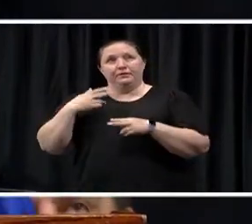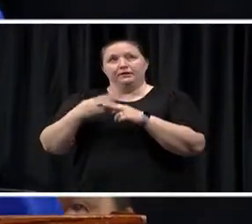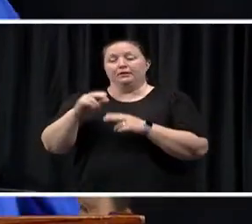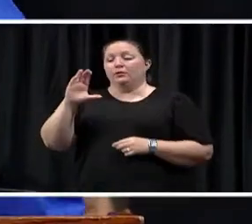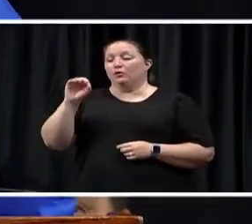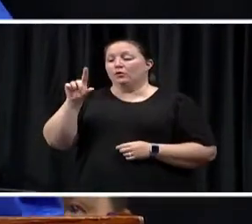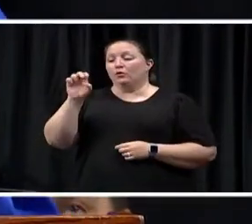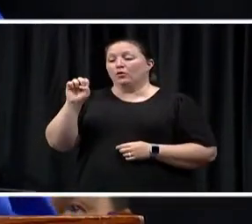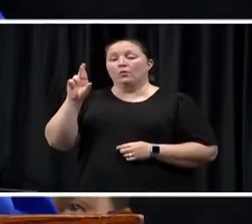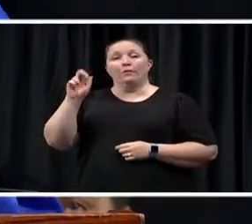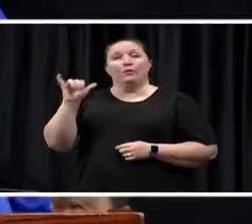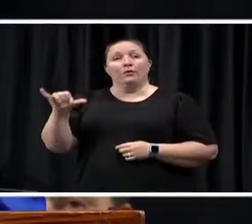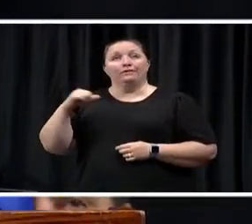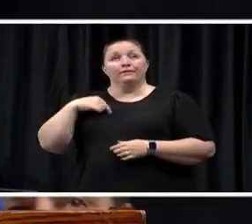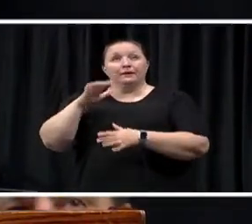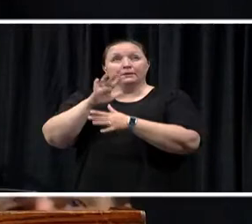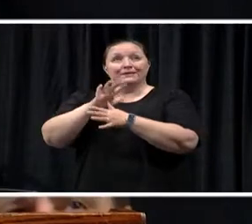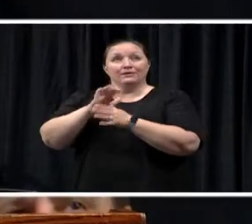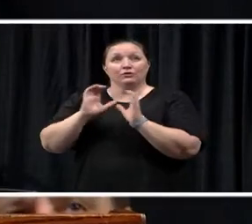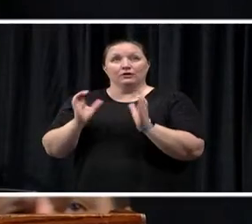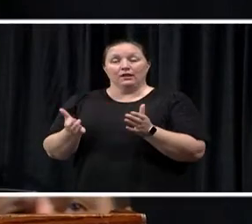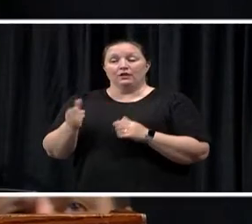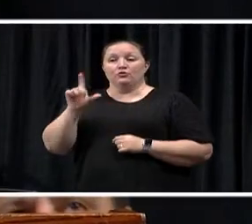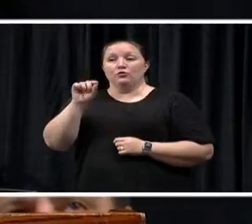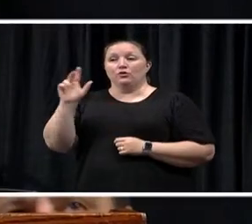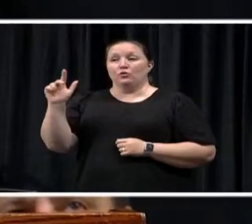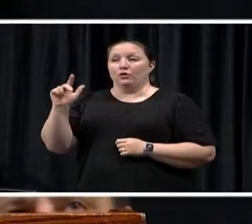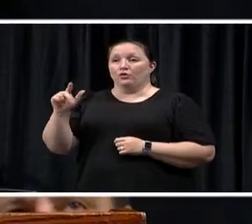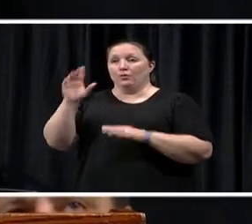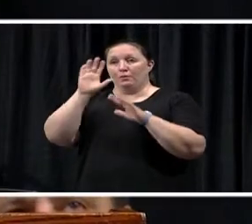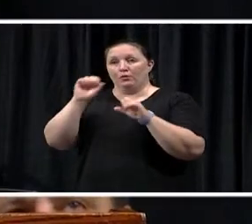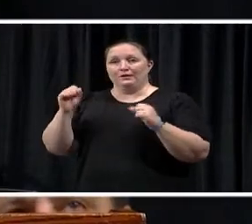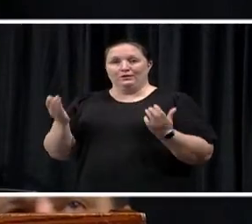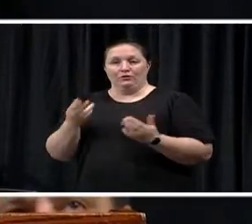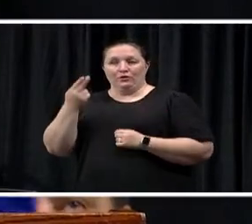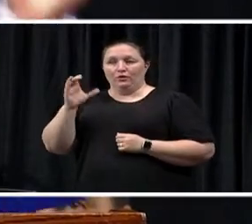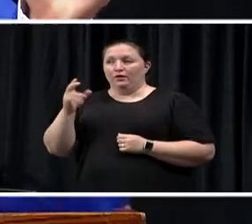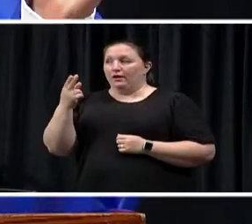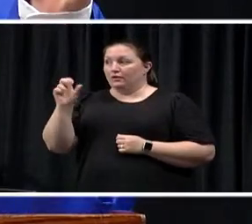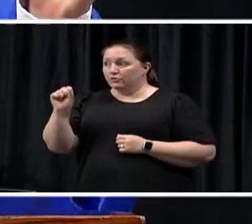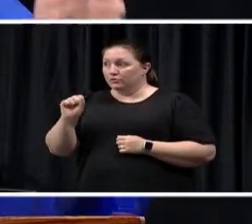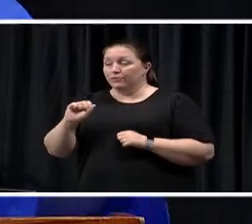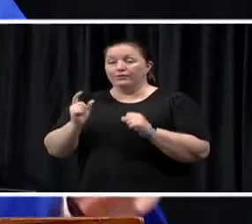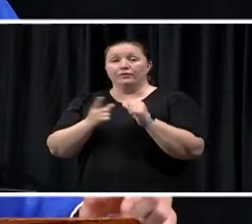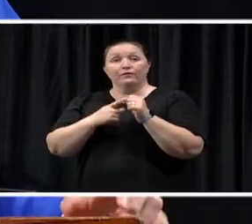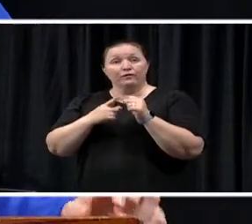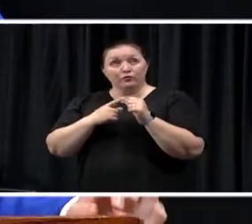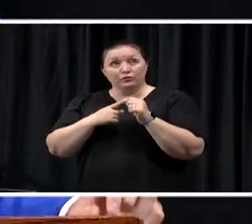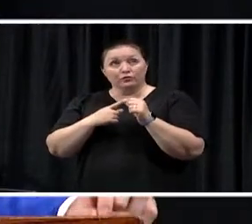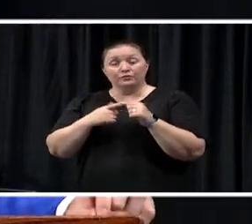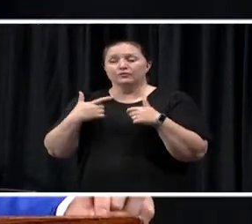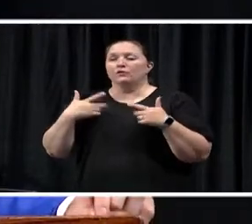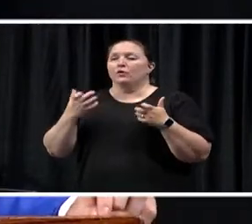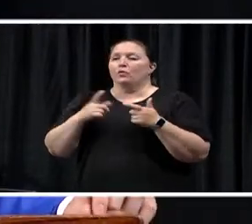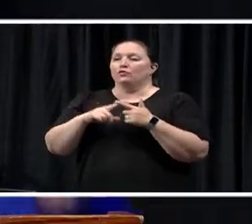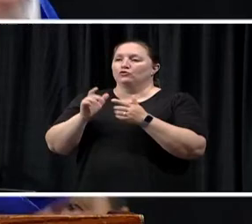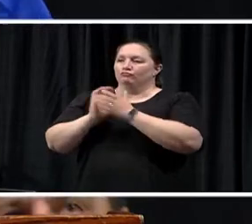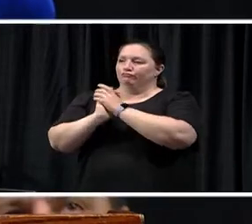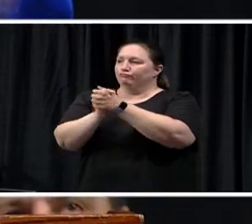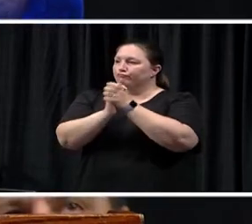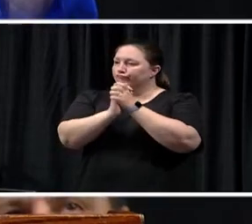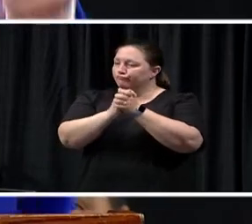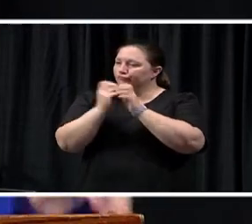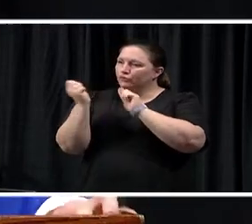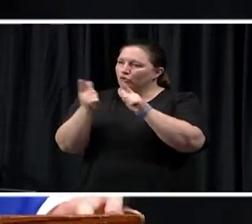Bray, and I'm the senior class of 2023 president at Henry Clay High School. First off, I would like to extend my congratulations